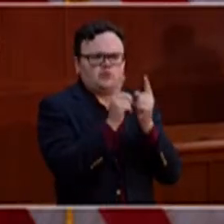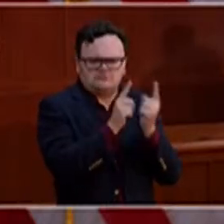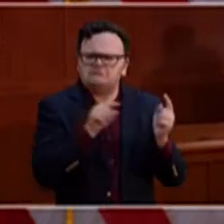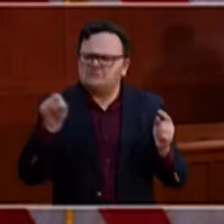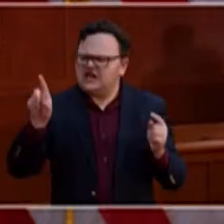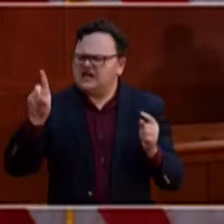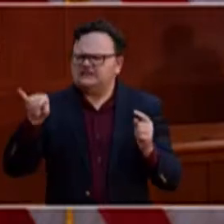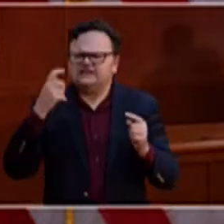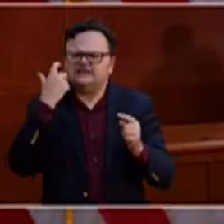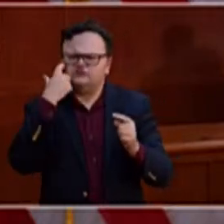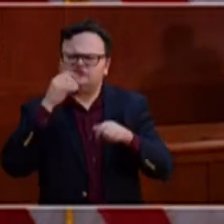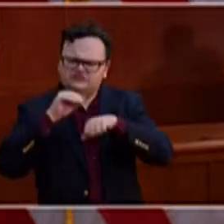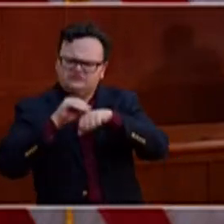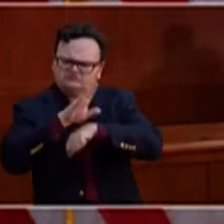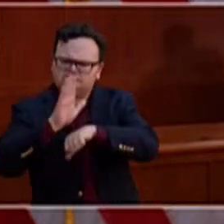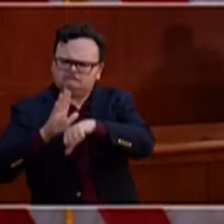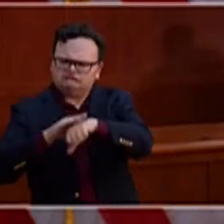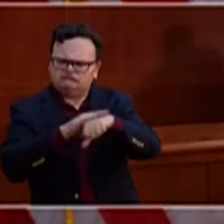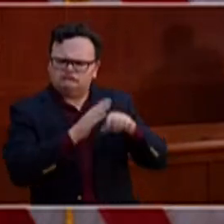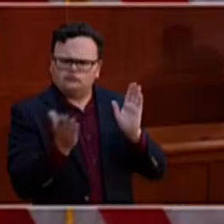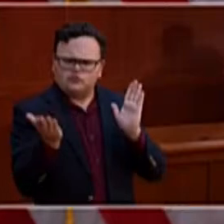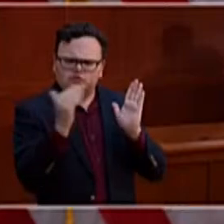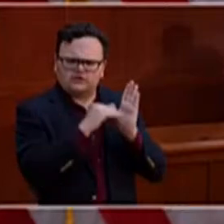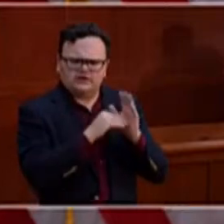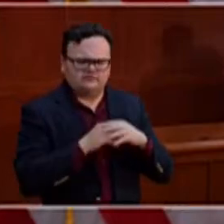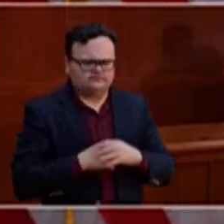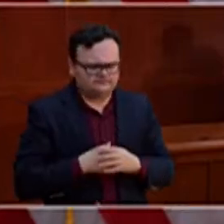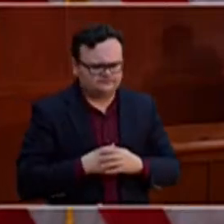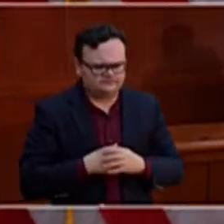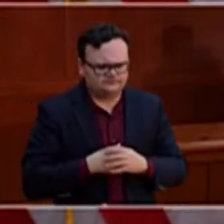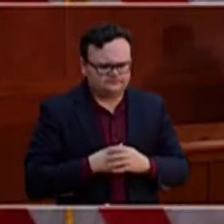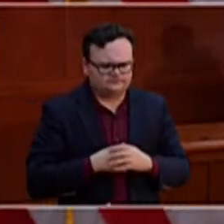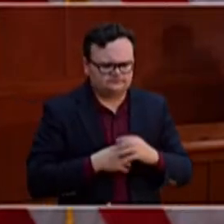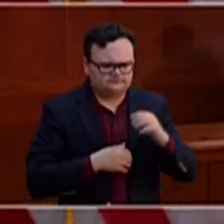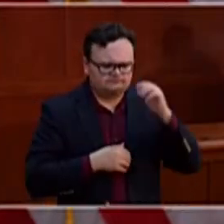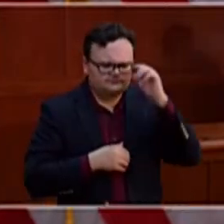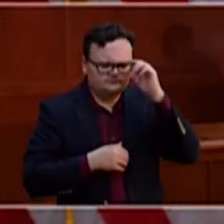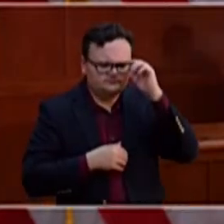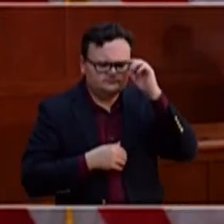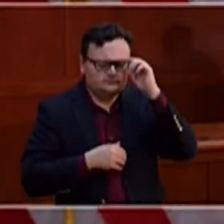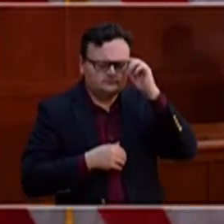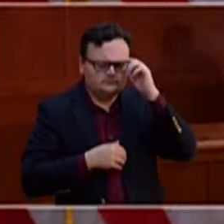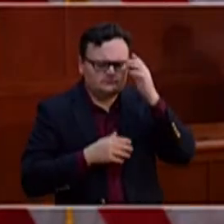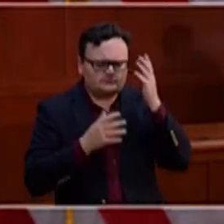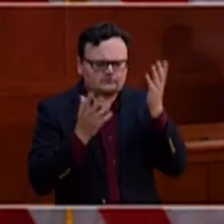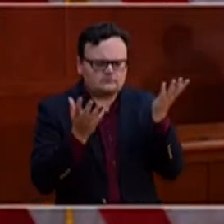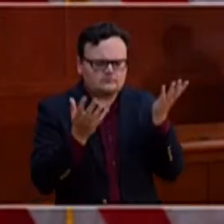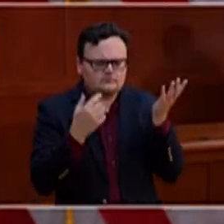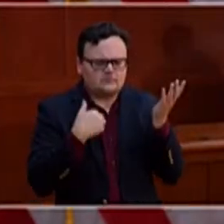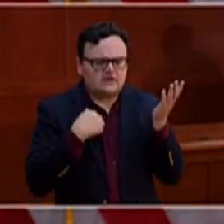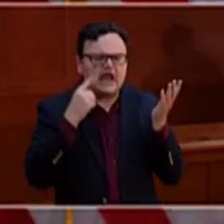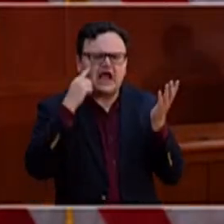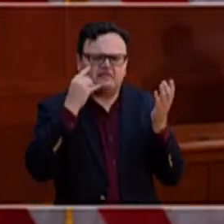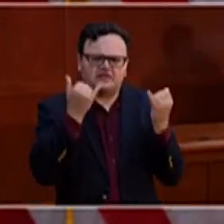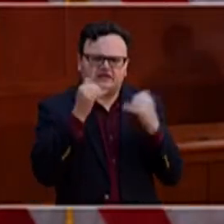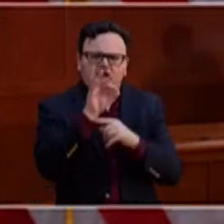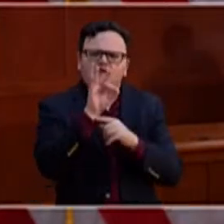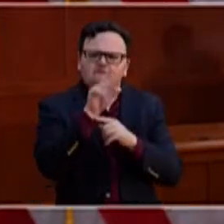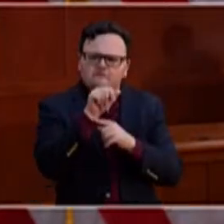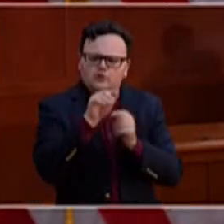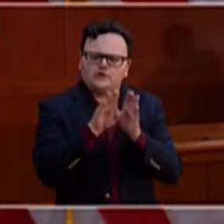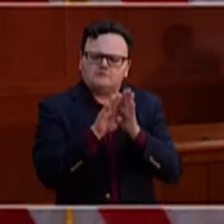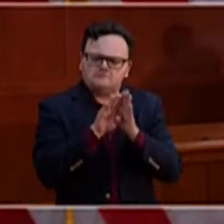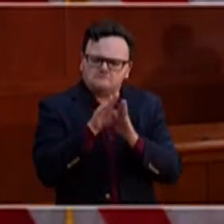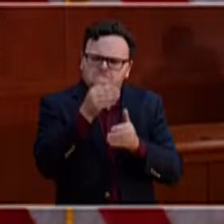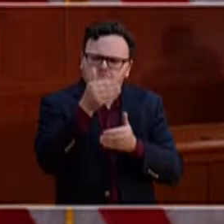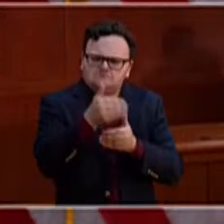been very, very important. I think one of the reasons, I mean, if you look. I think we're going in a good direction. I think obviously the ED